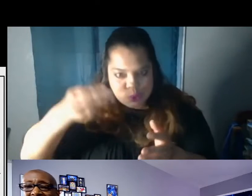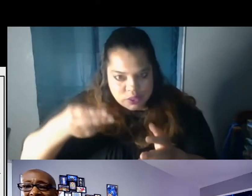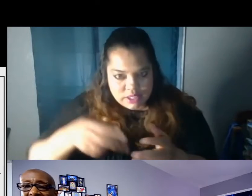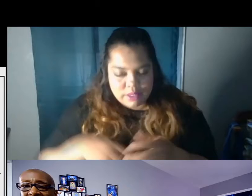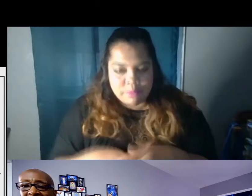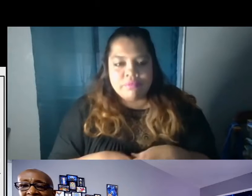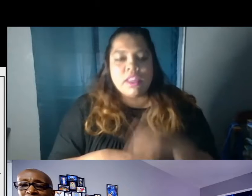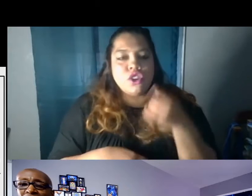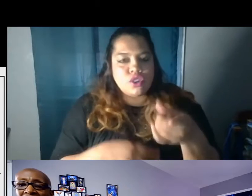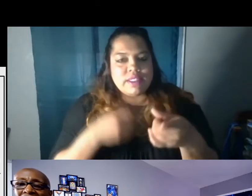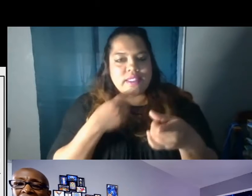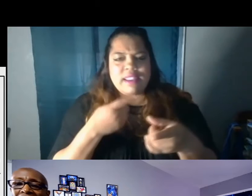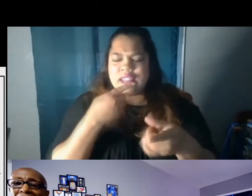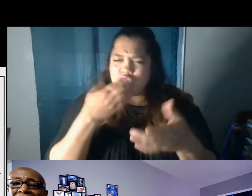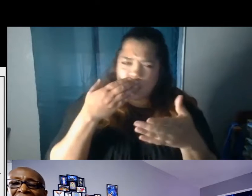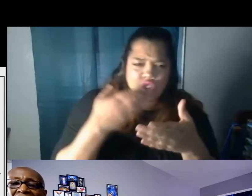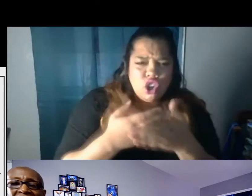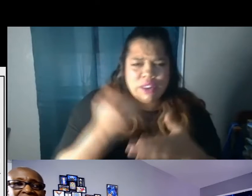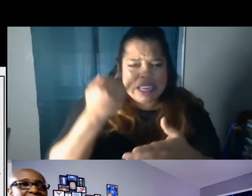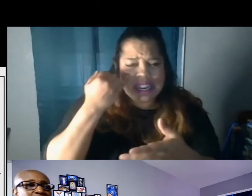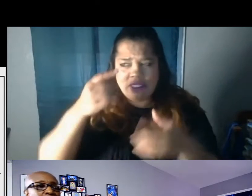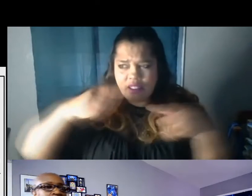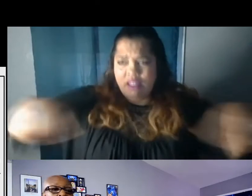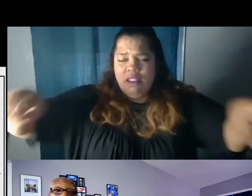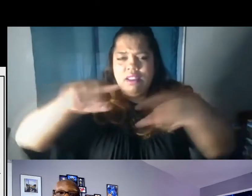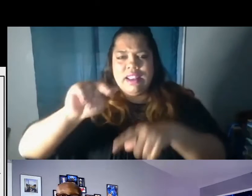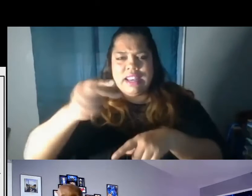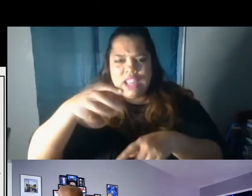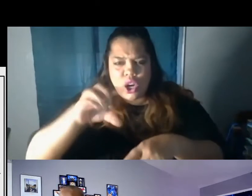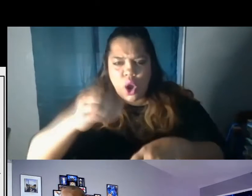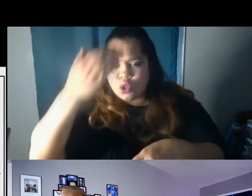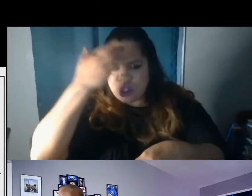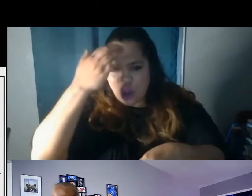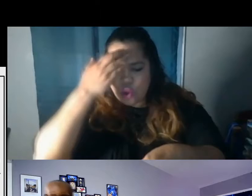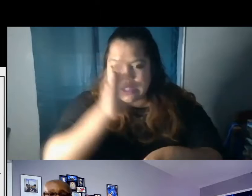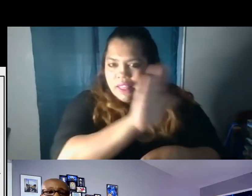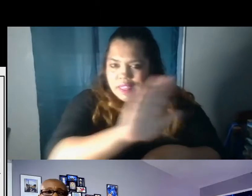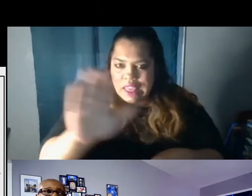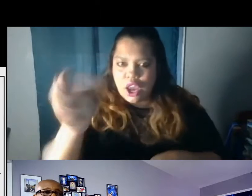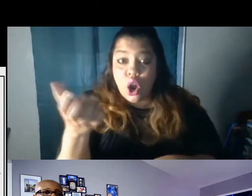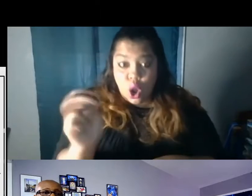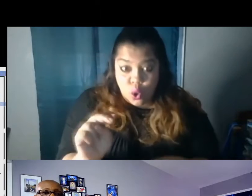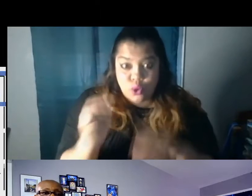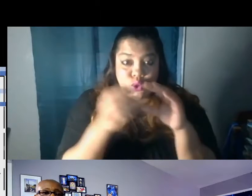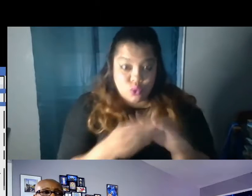story. You can look her up to find out much, much more that she has done.